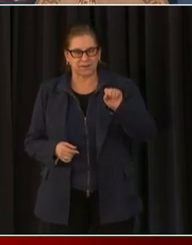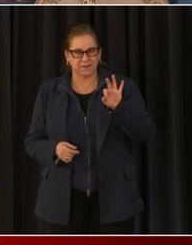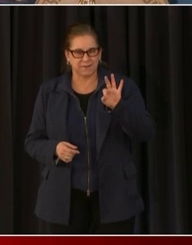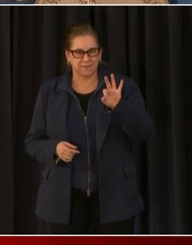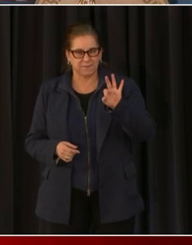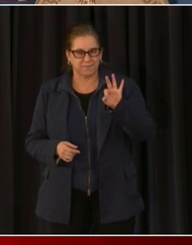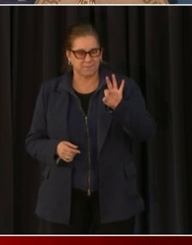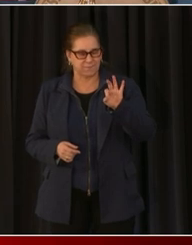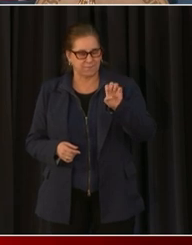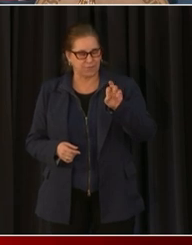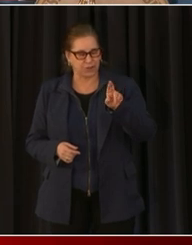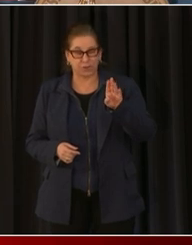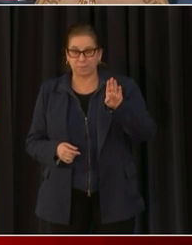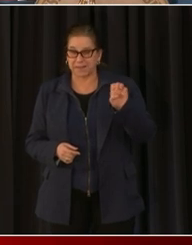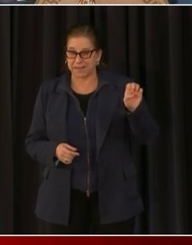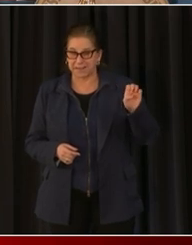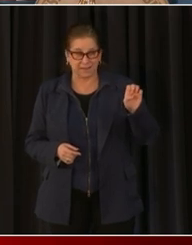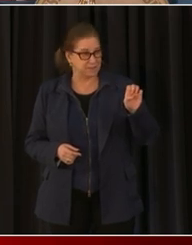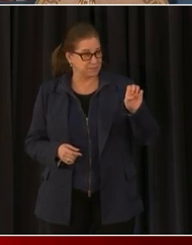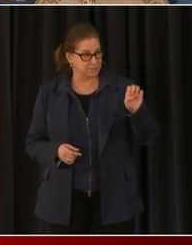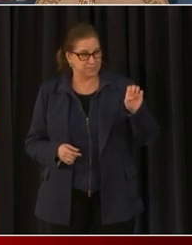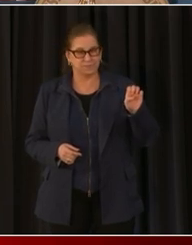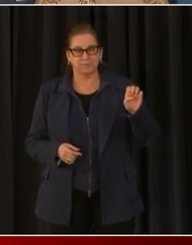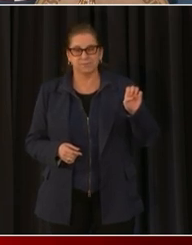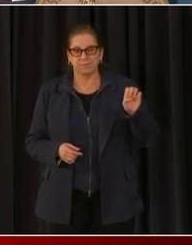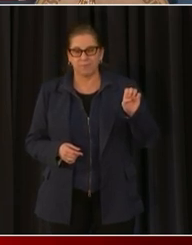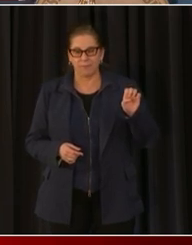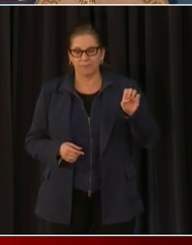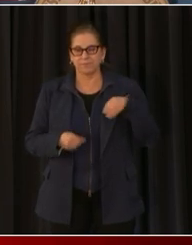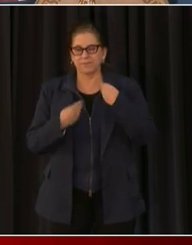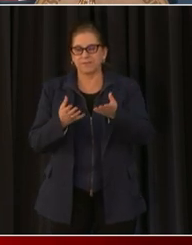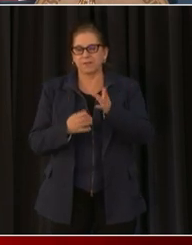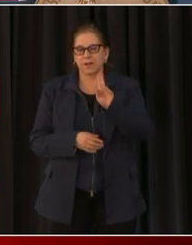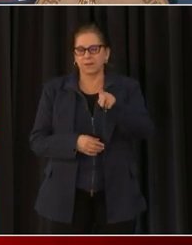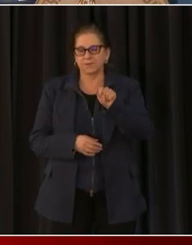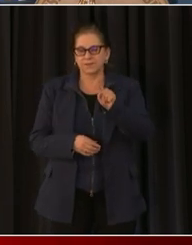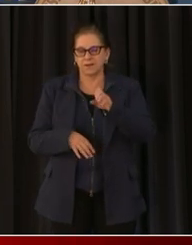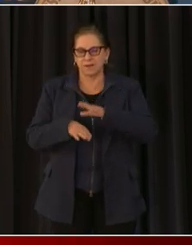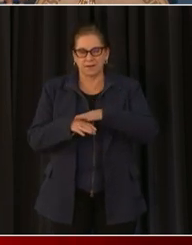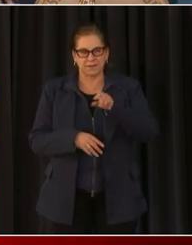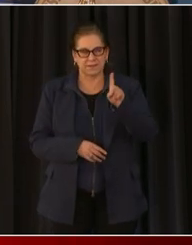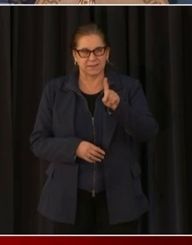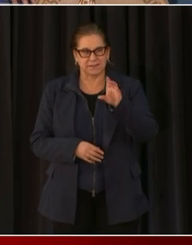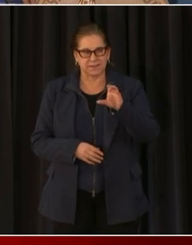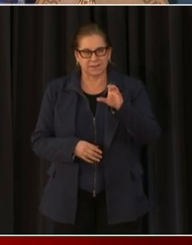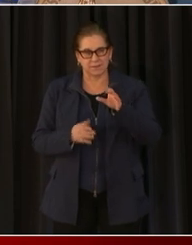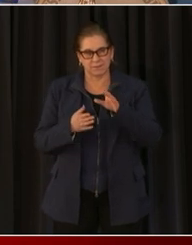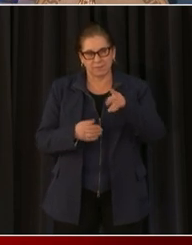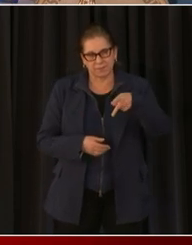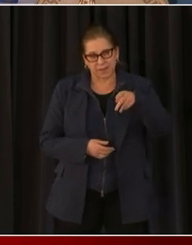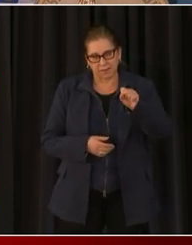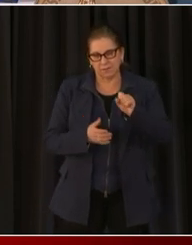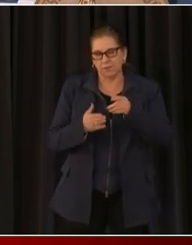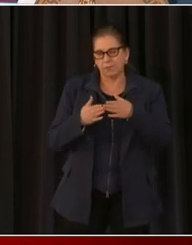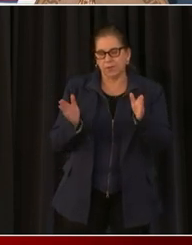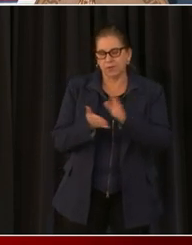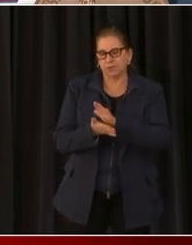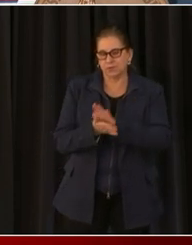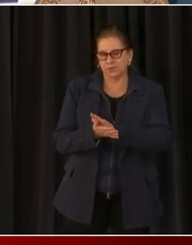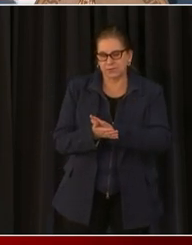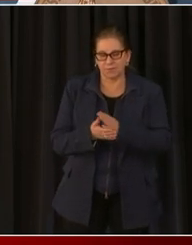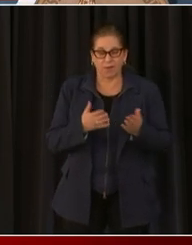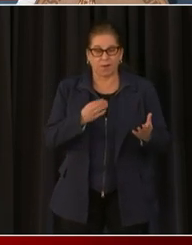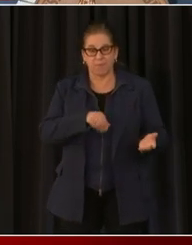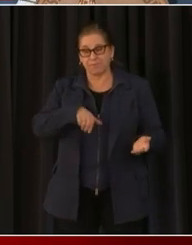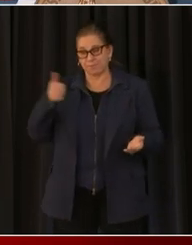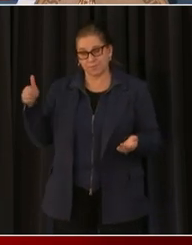budget process update, and Director Chris Rodriguez, who will be available for questions about the